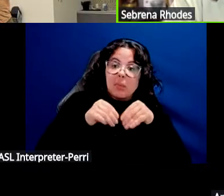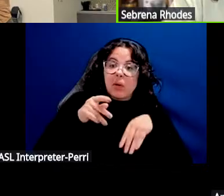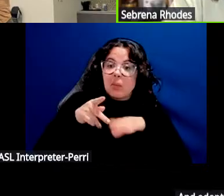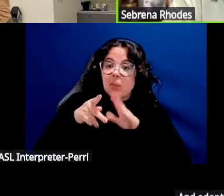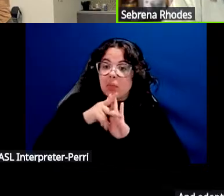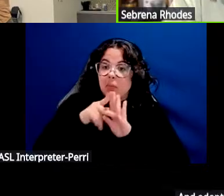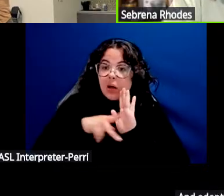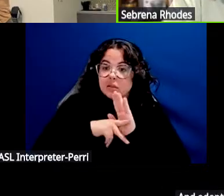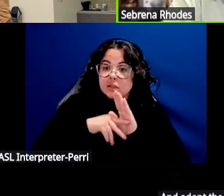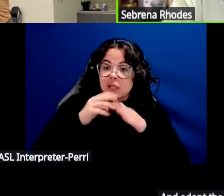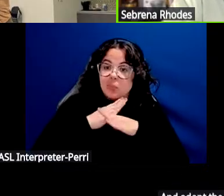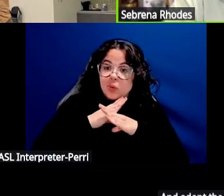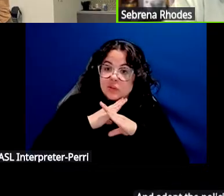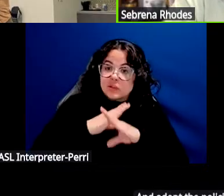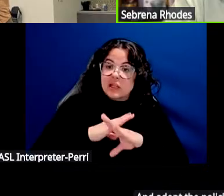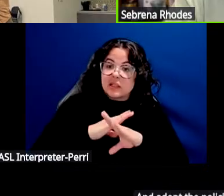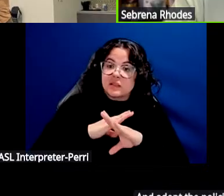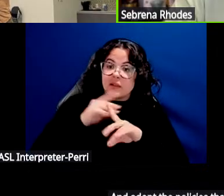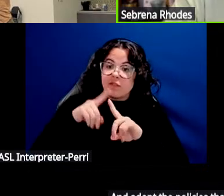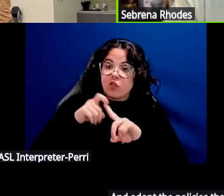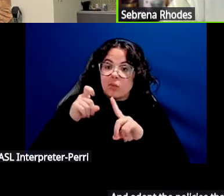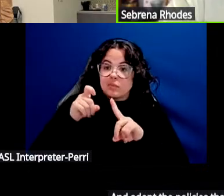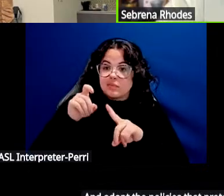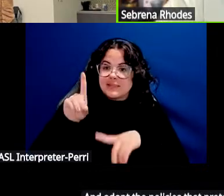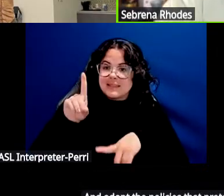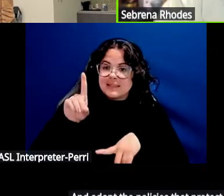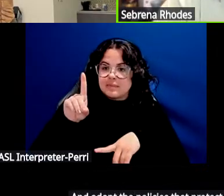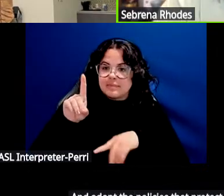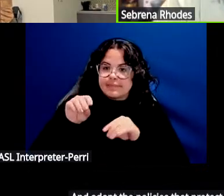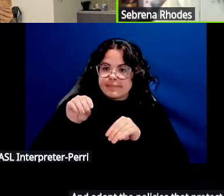Ivy City residents from displacement.